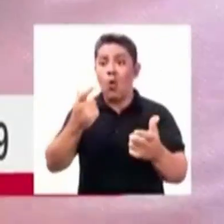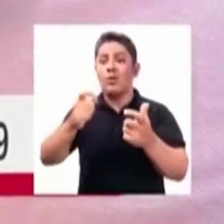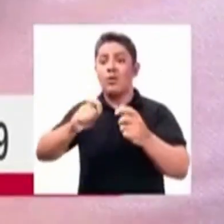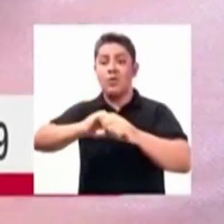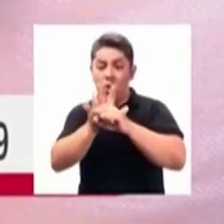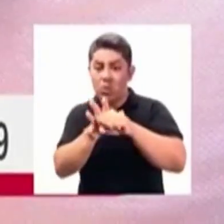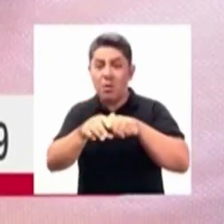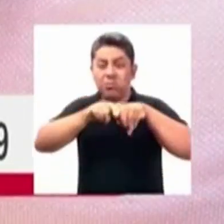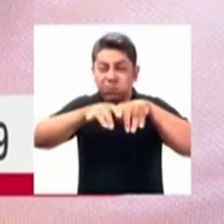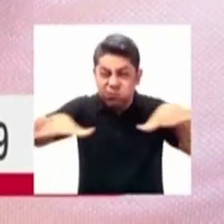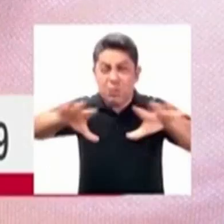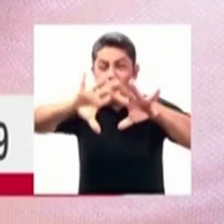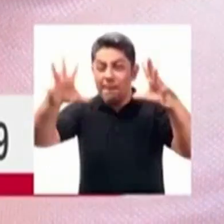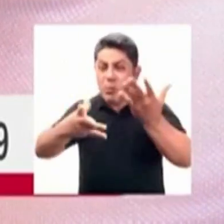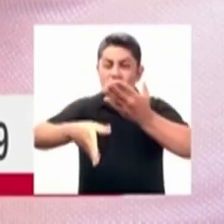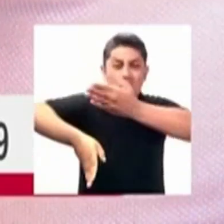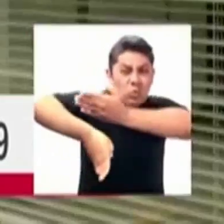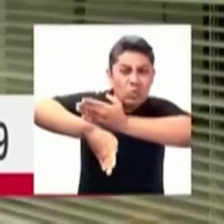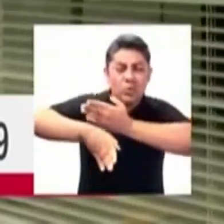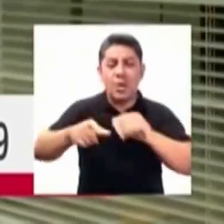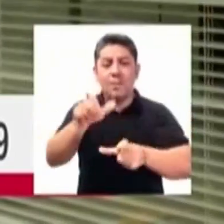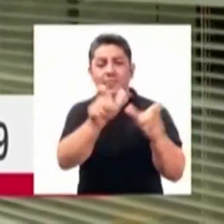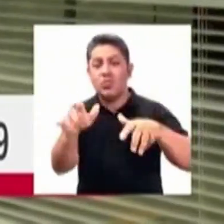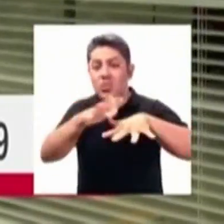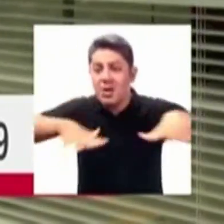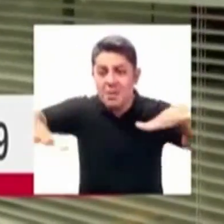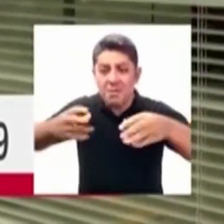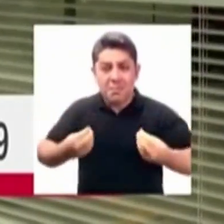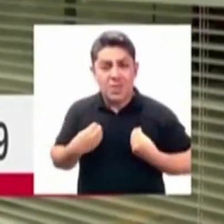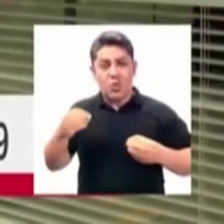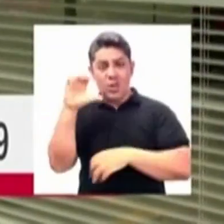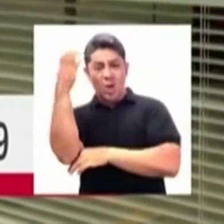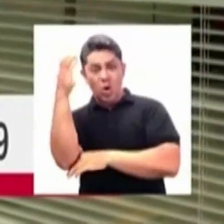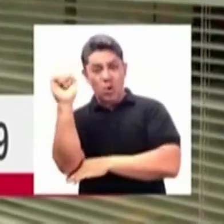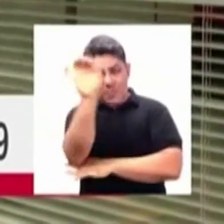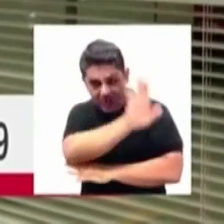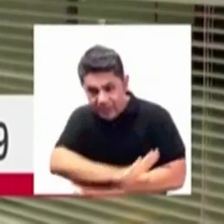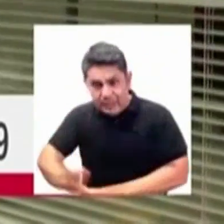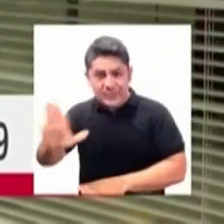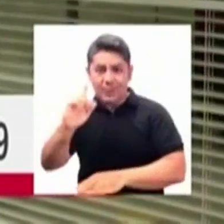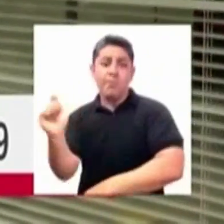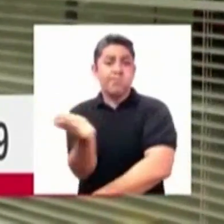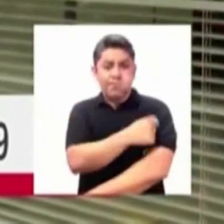every citizen of the country to be immunized and complete their vaccination